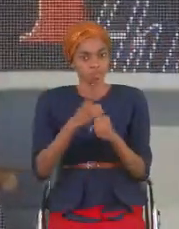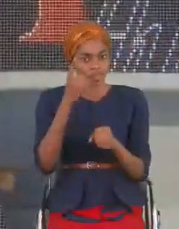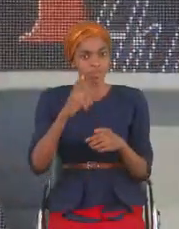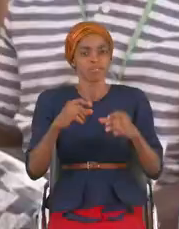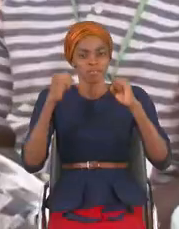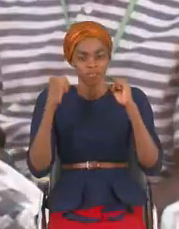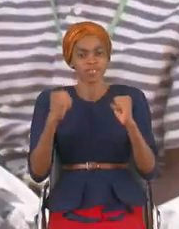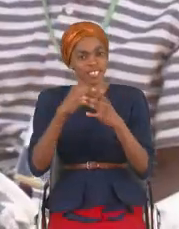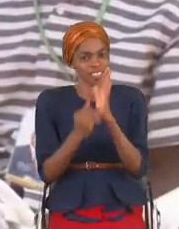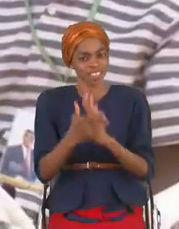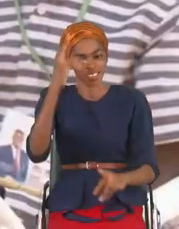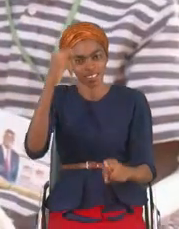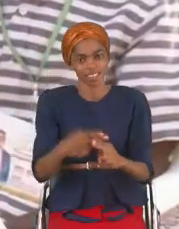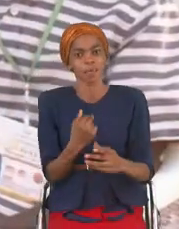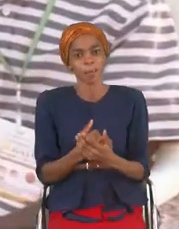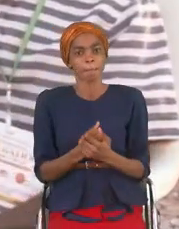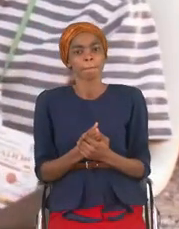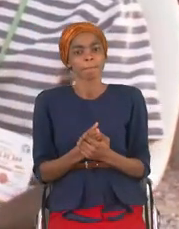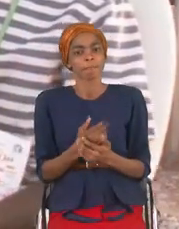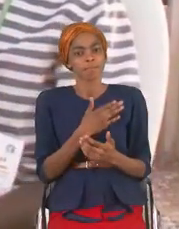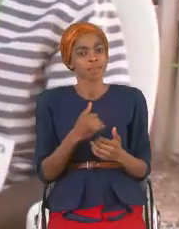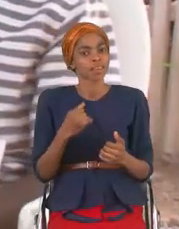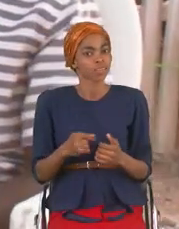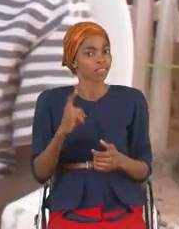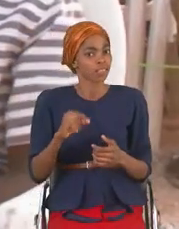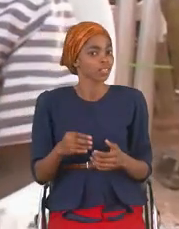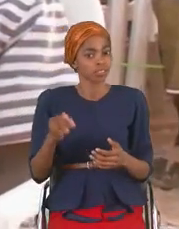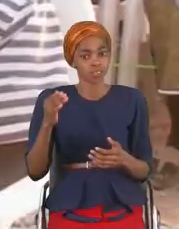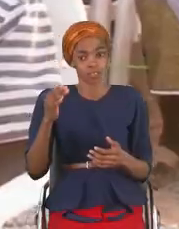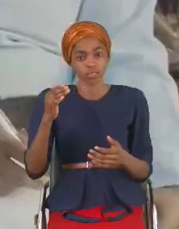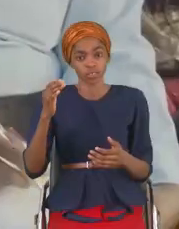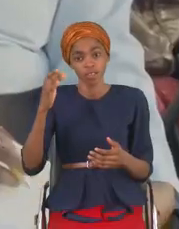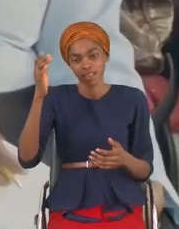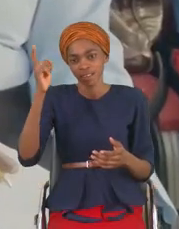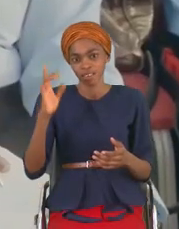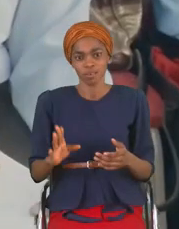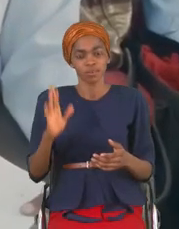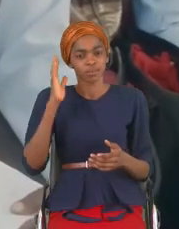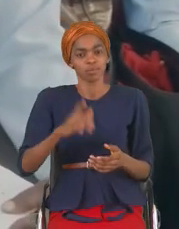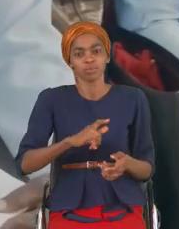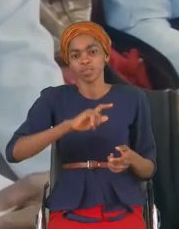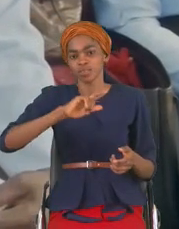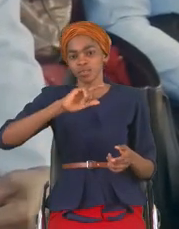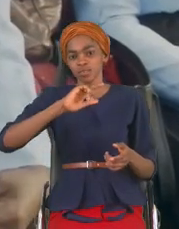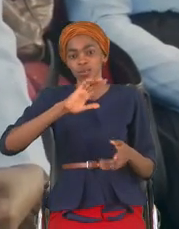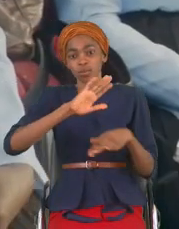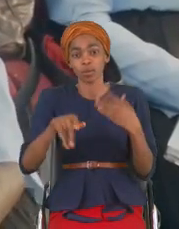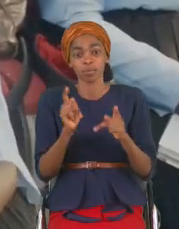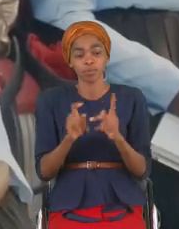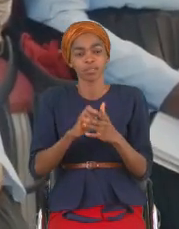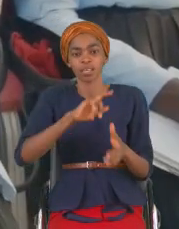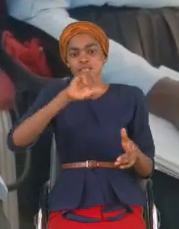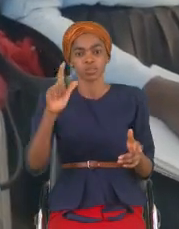strong. And the thing that defeated you before, that turned your back to the world, and that